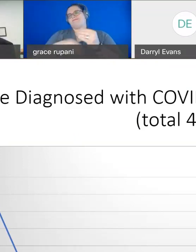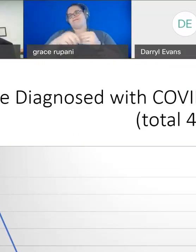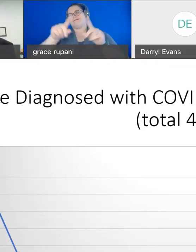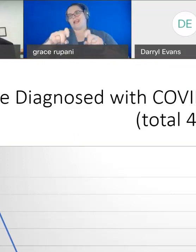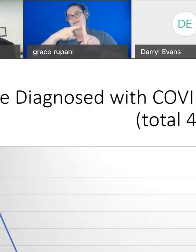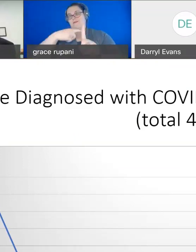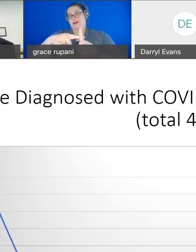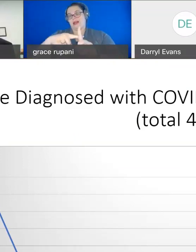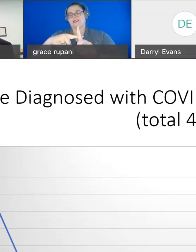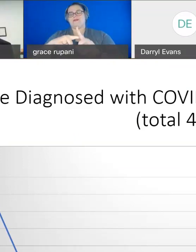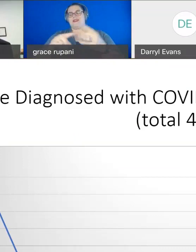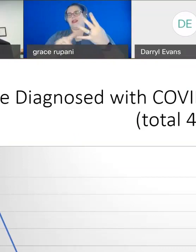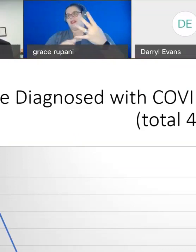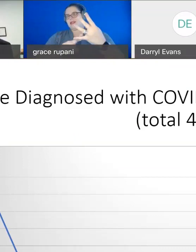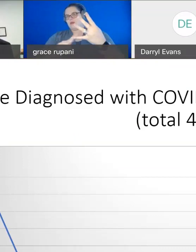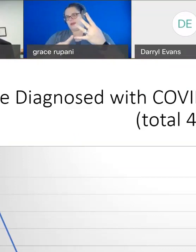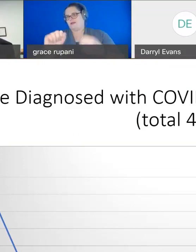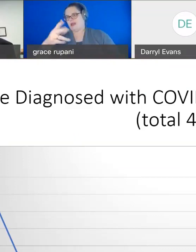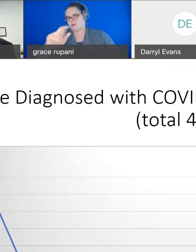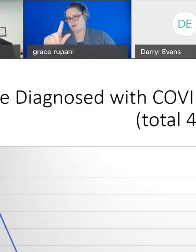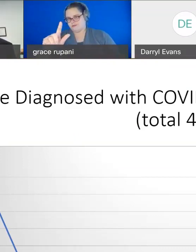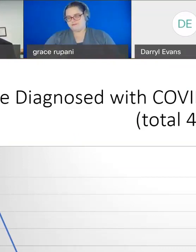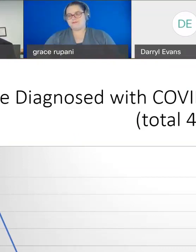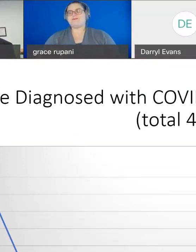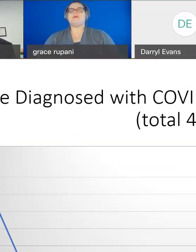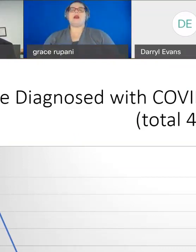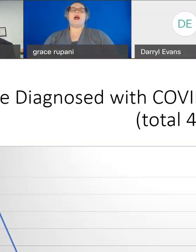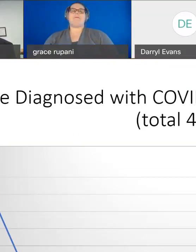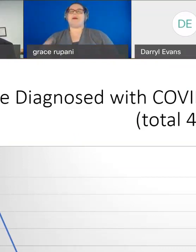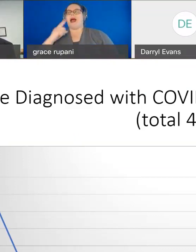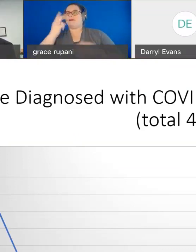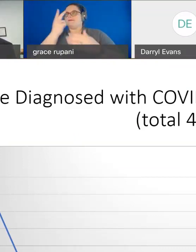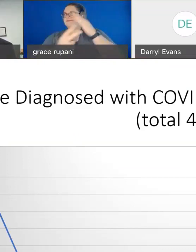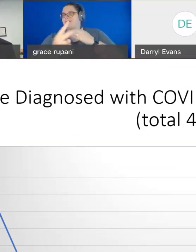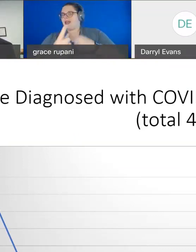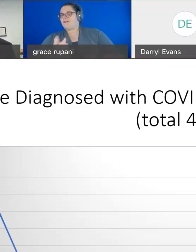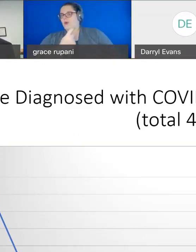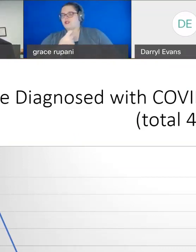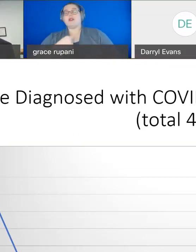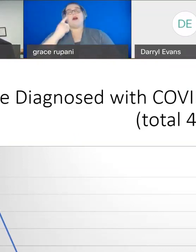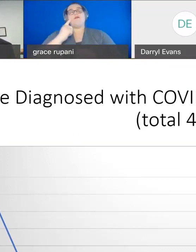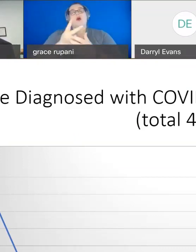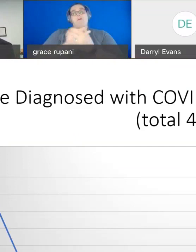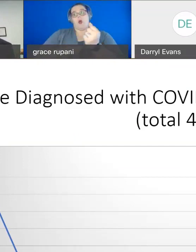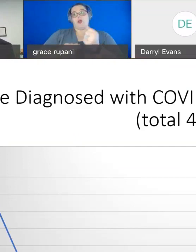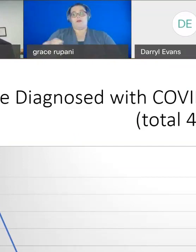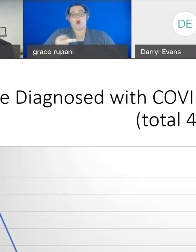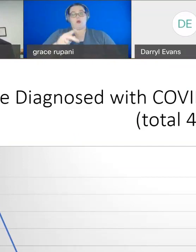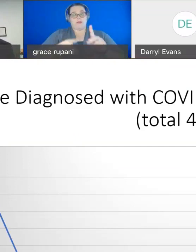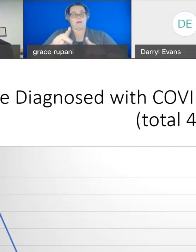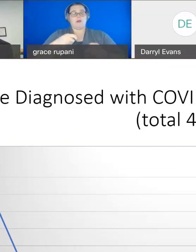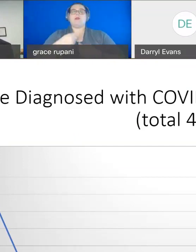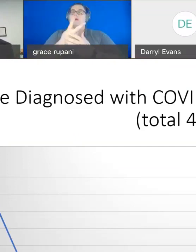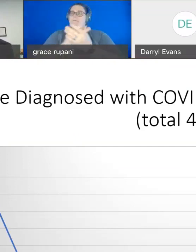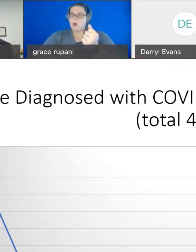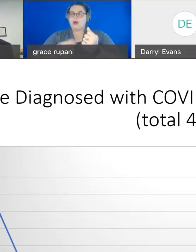In anticipation of the one question, I did look, and for both of those people, they were people who had said